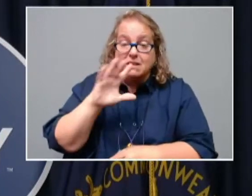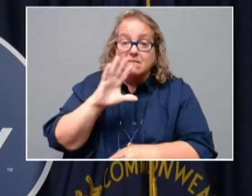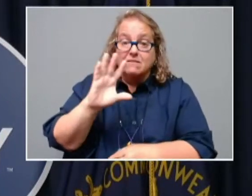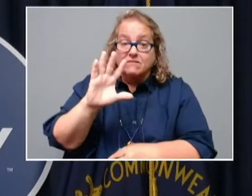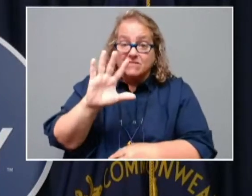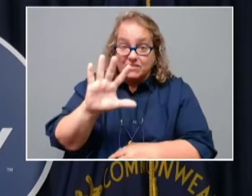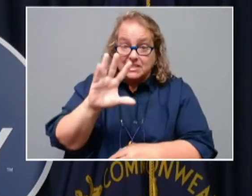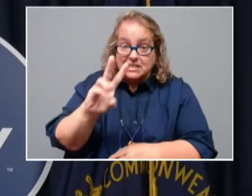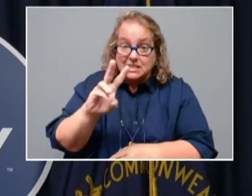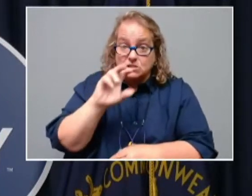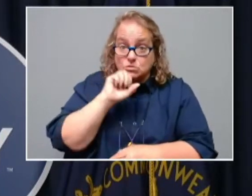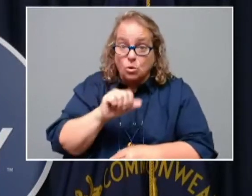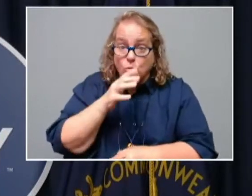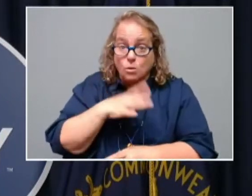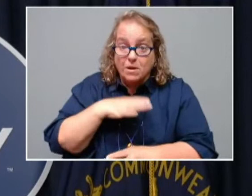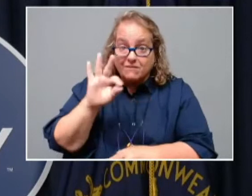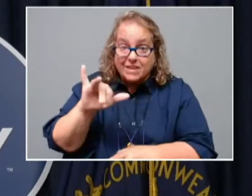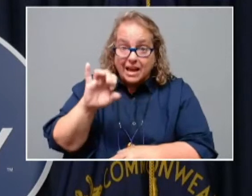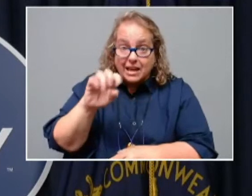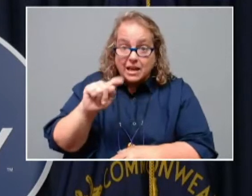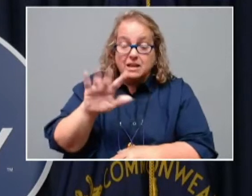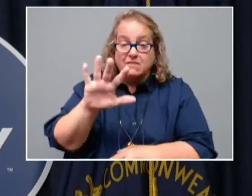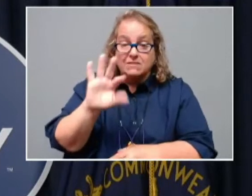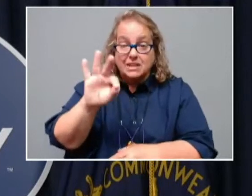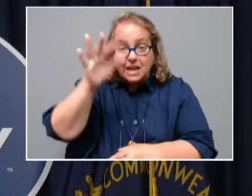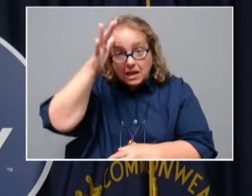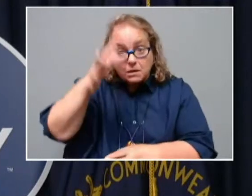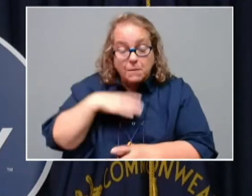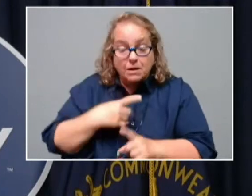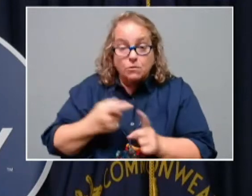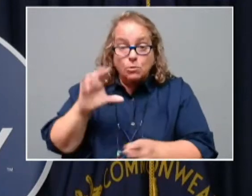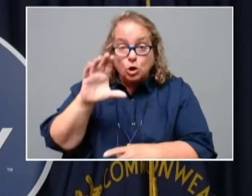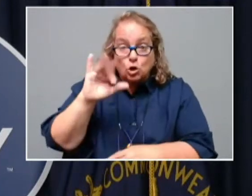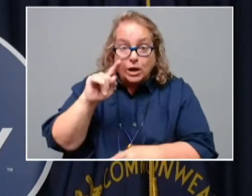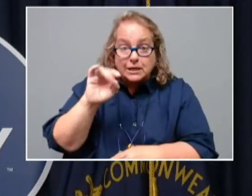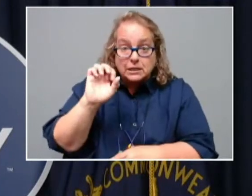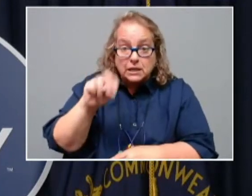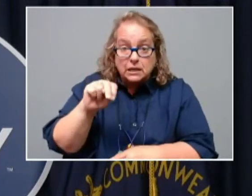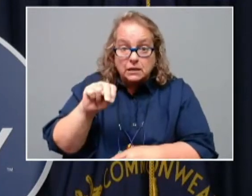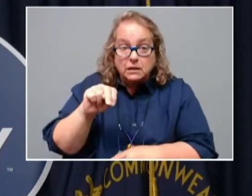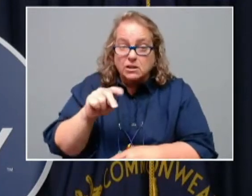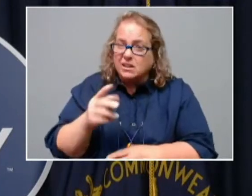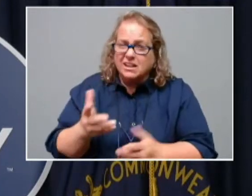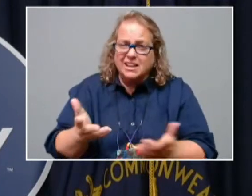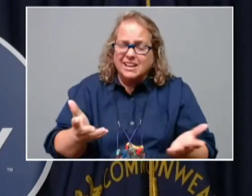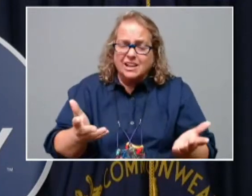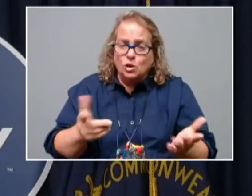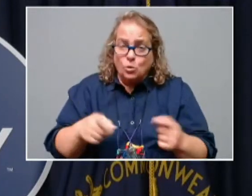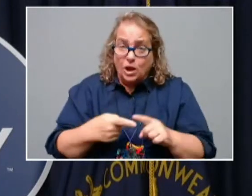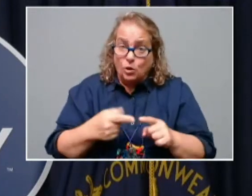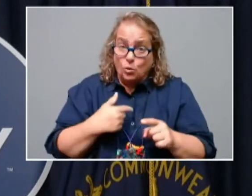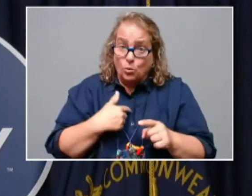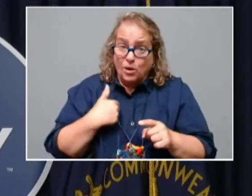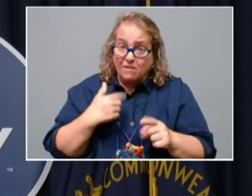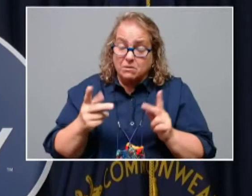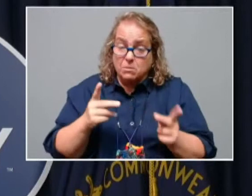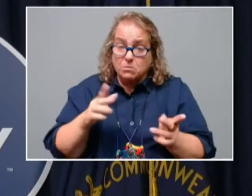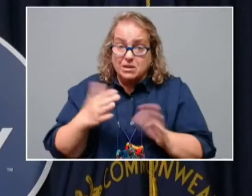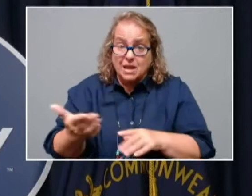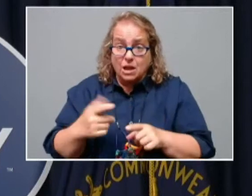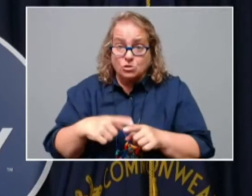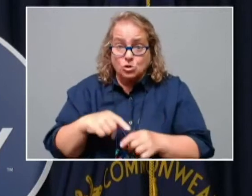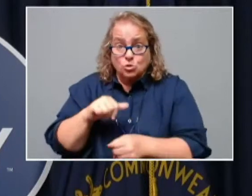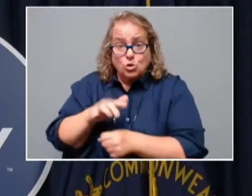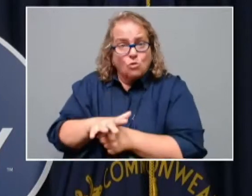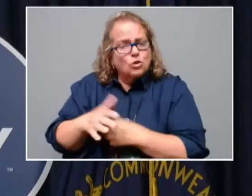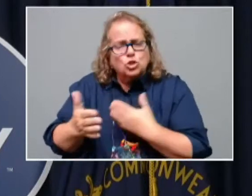56-year-old woman from Fayette, a 59-year-old man from Crittenden. But you know, when we lose people to COVID, it shouldn't matter